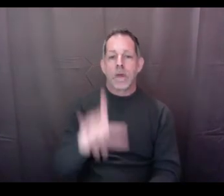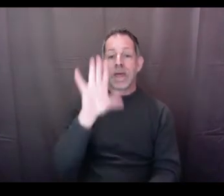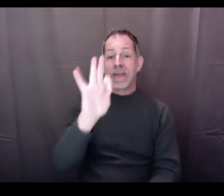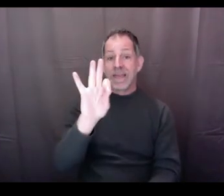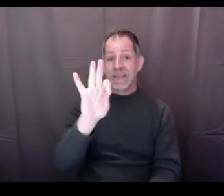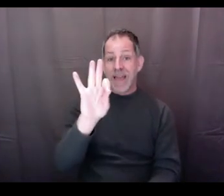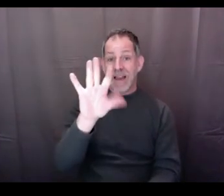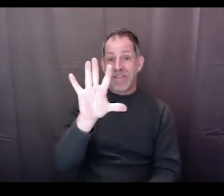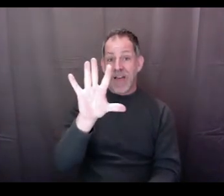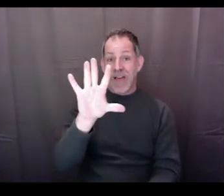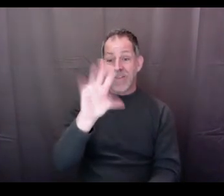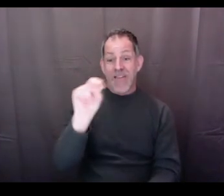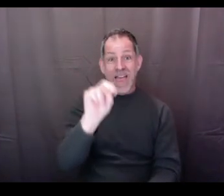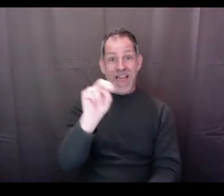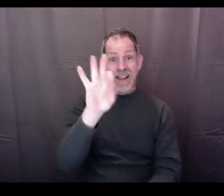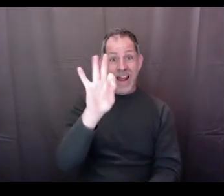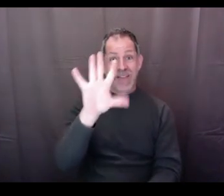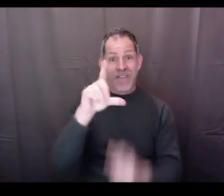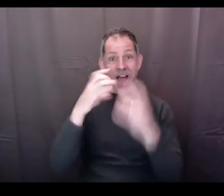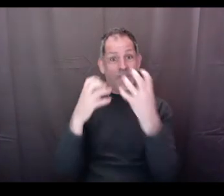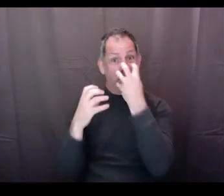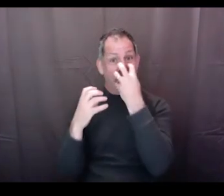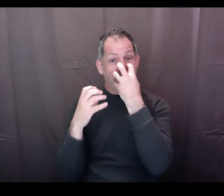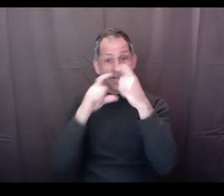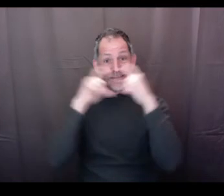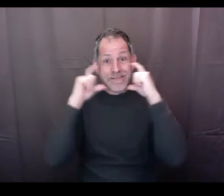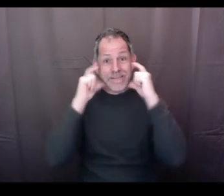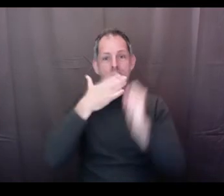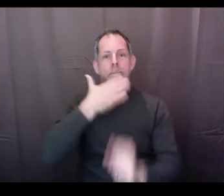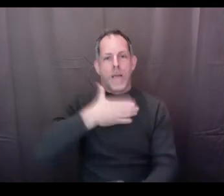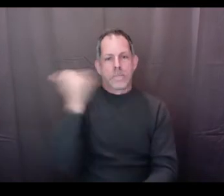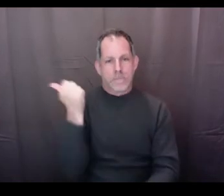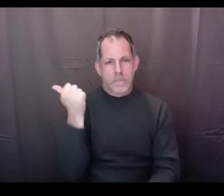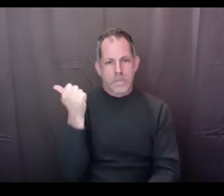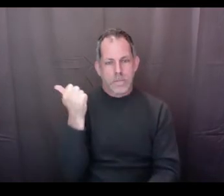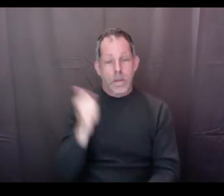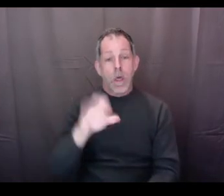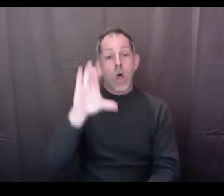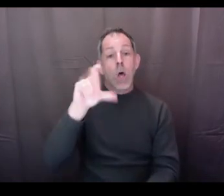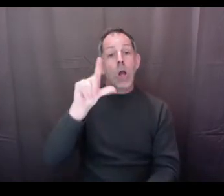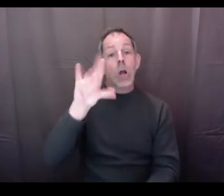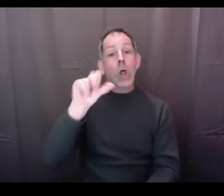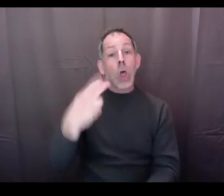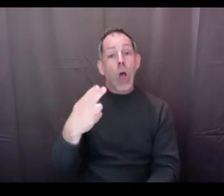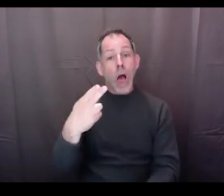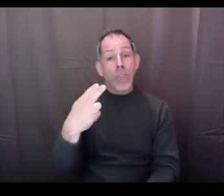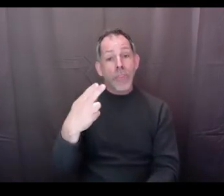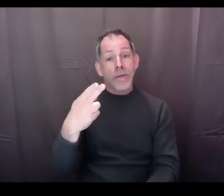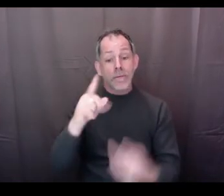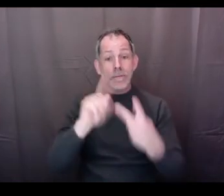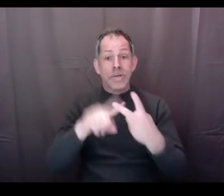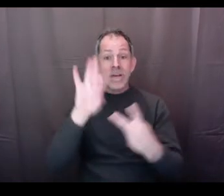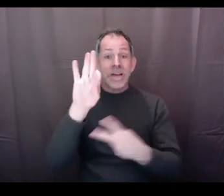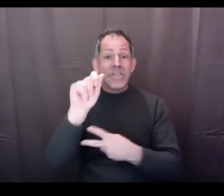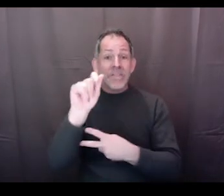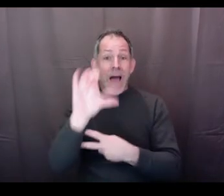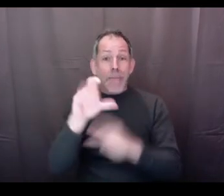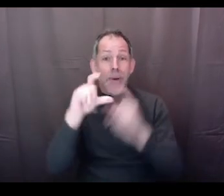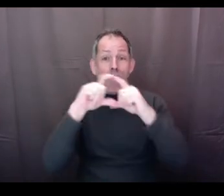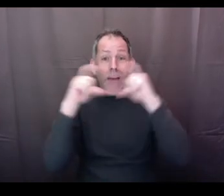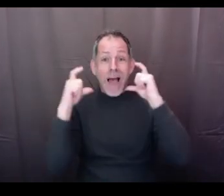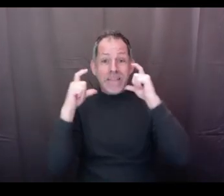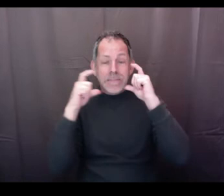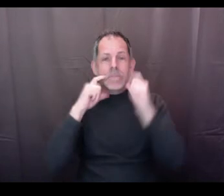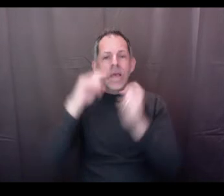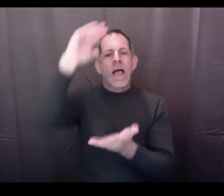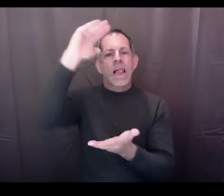100%. So wearing the cloth face covering is really about the benefit of others. It's about protecting others. And